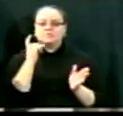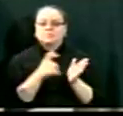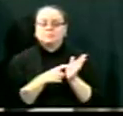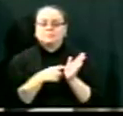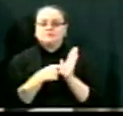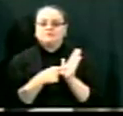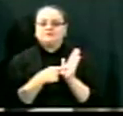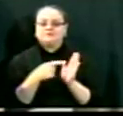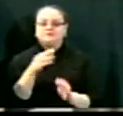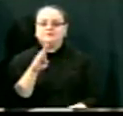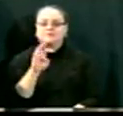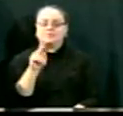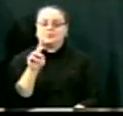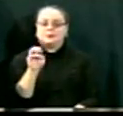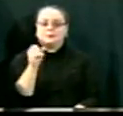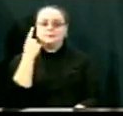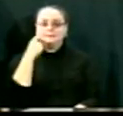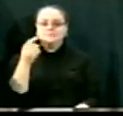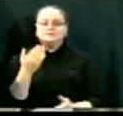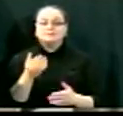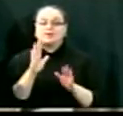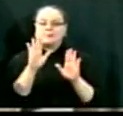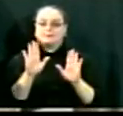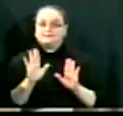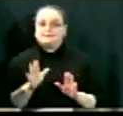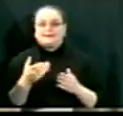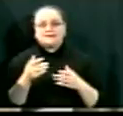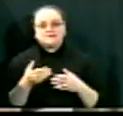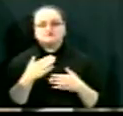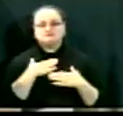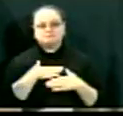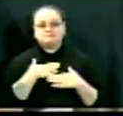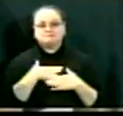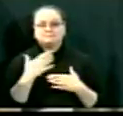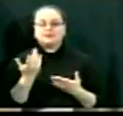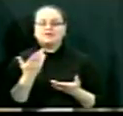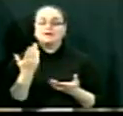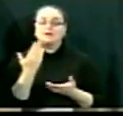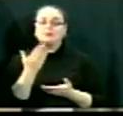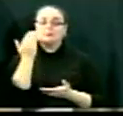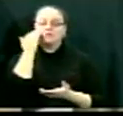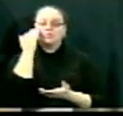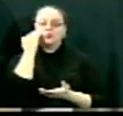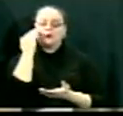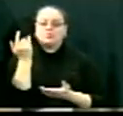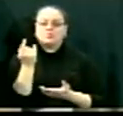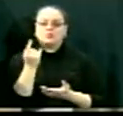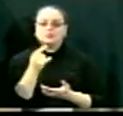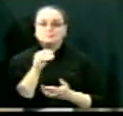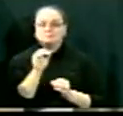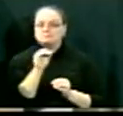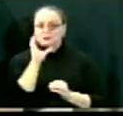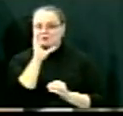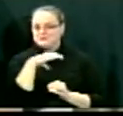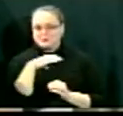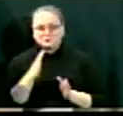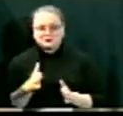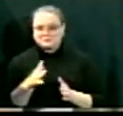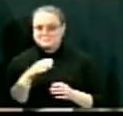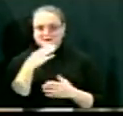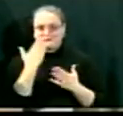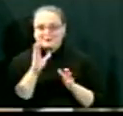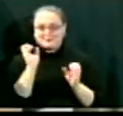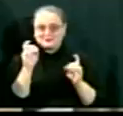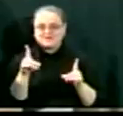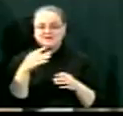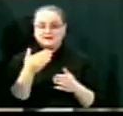Representative Brooks for his incredible generosity. Those of you who know Representative Brooks knows he is no stranger to public education. As a